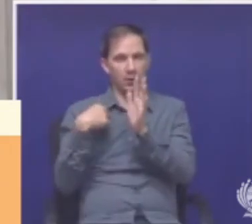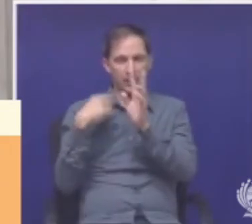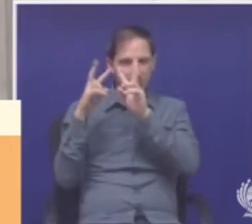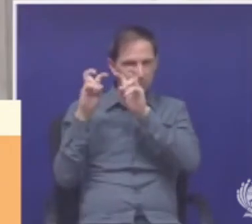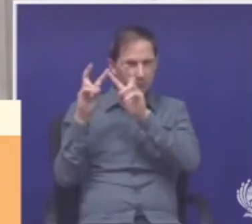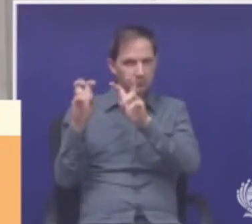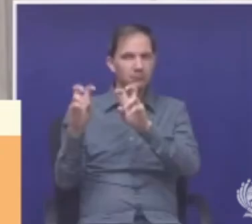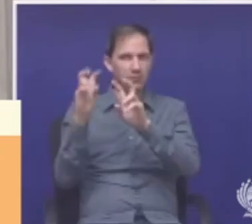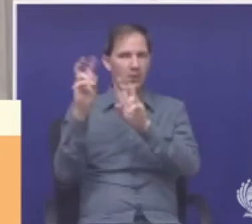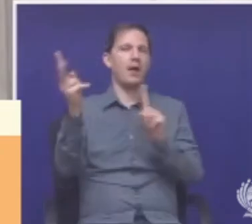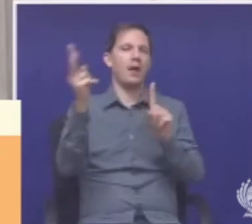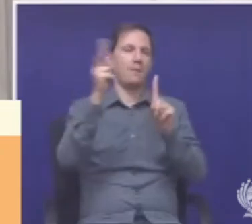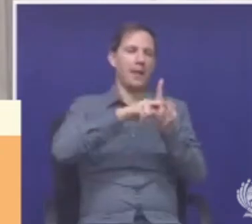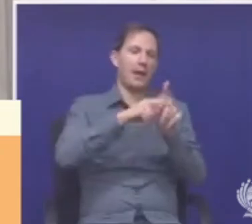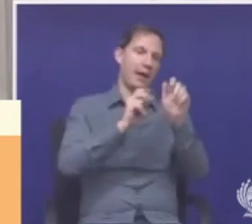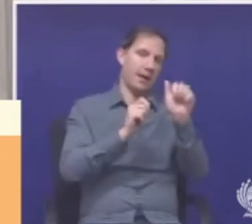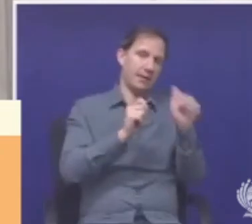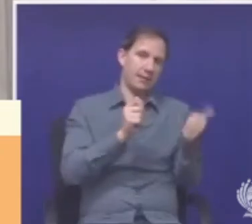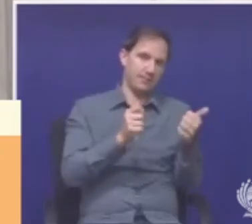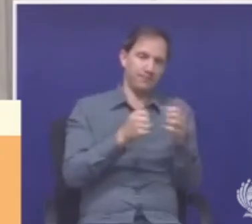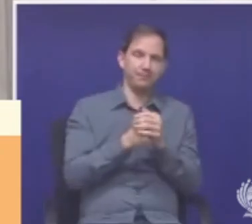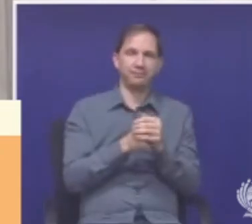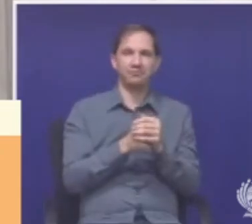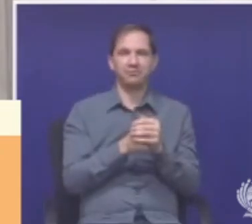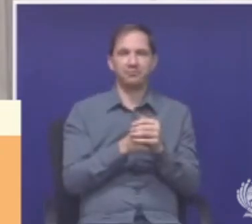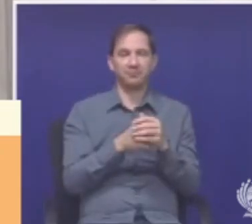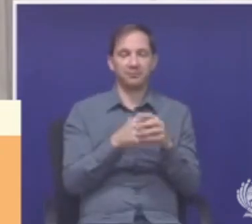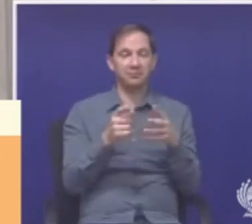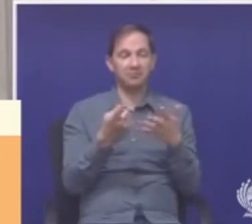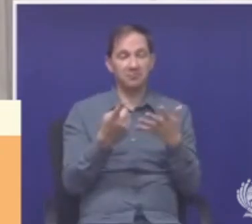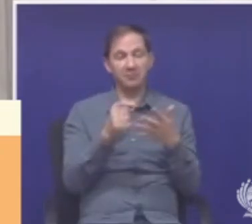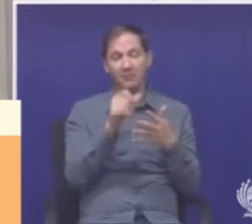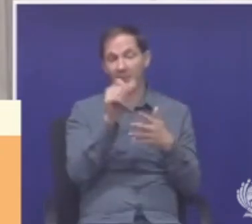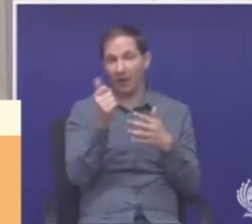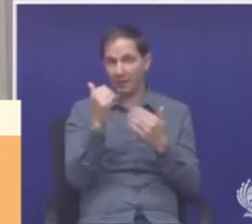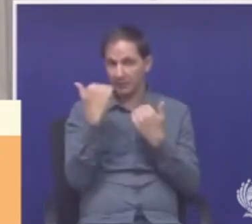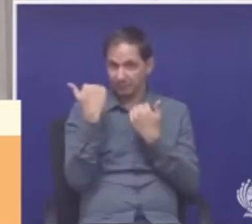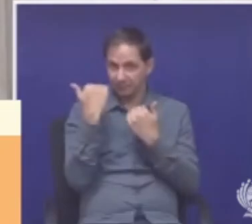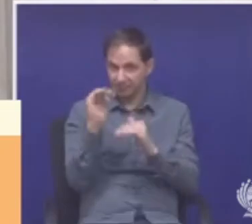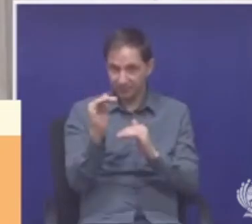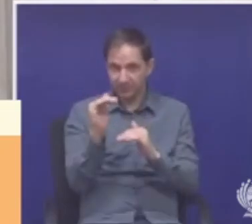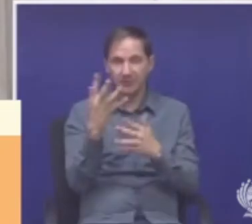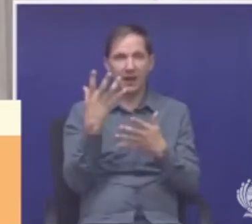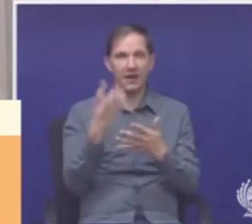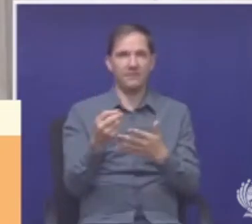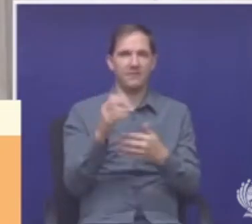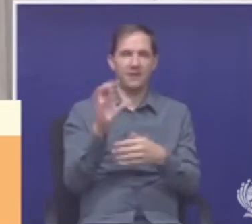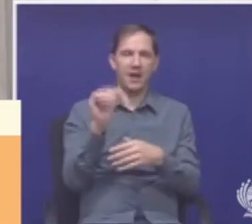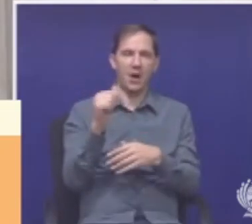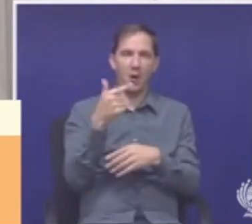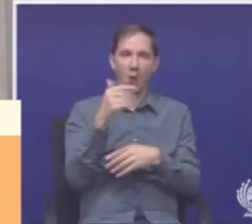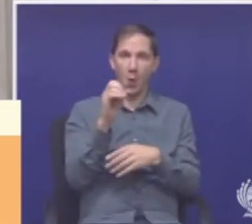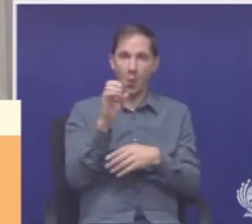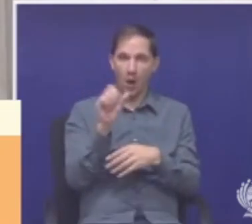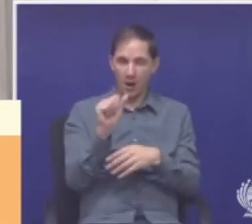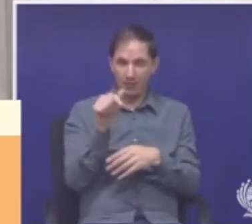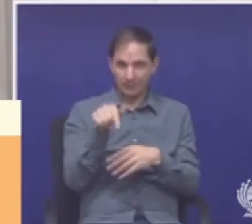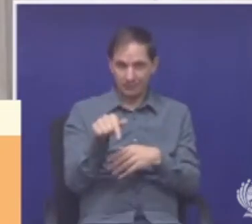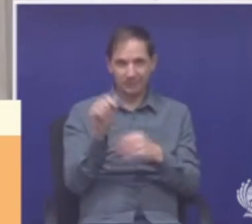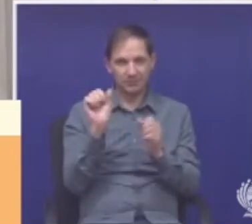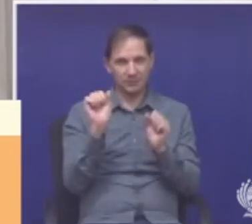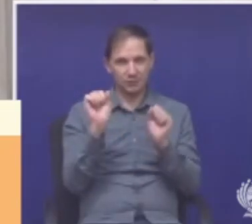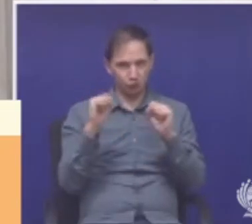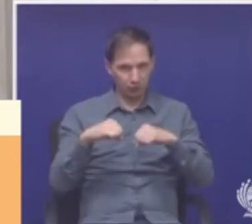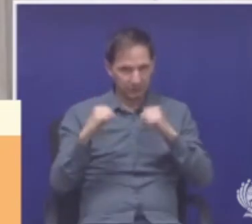on the African continent. One of the other constraints is the finalization of the African Continental Free Trade Agreement. There remain, despite this